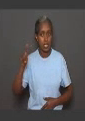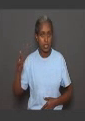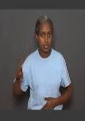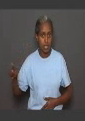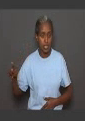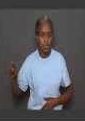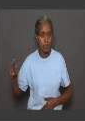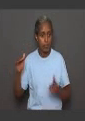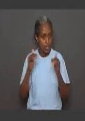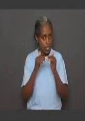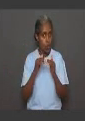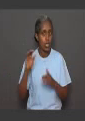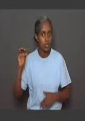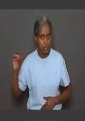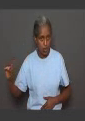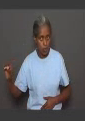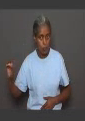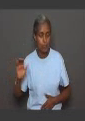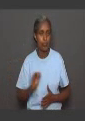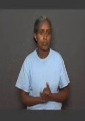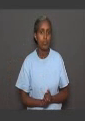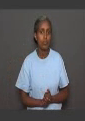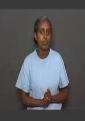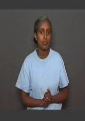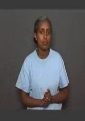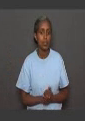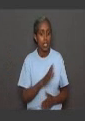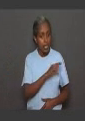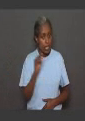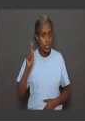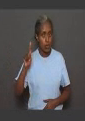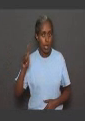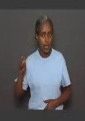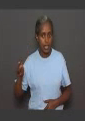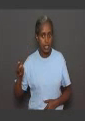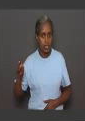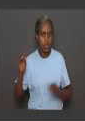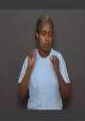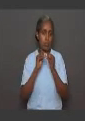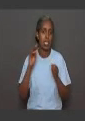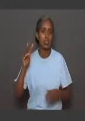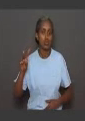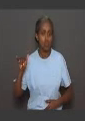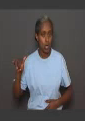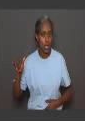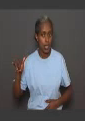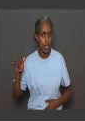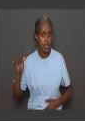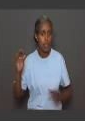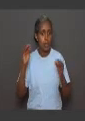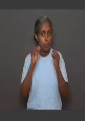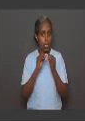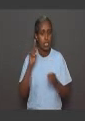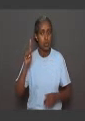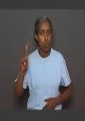1z equals 0, and 1x plus 2y